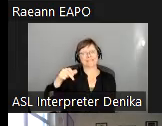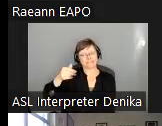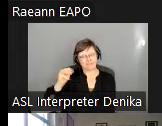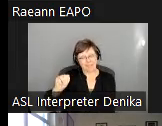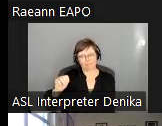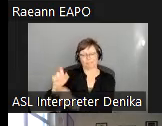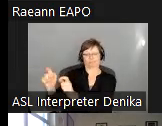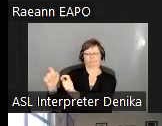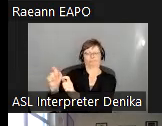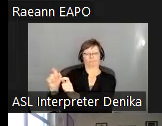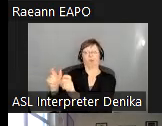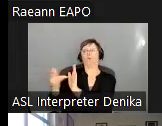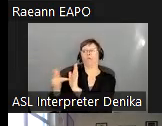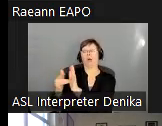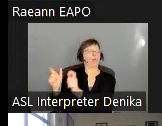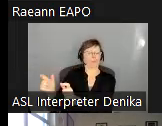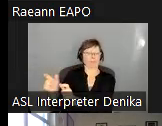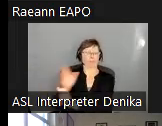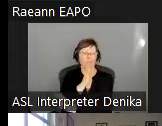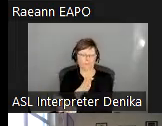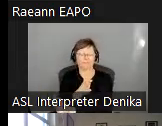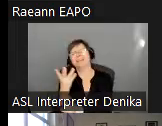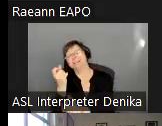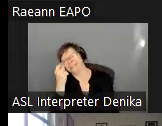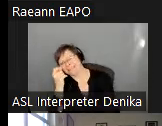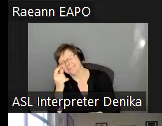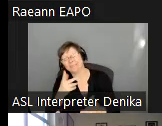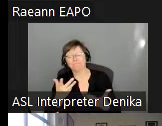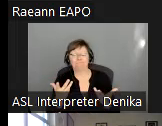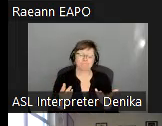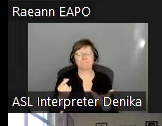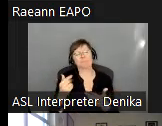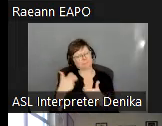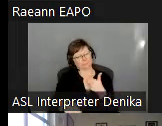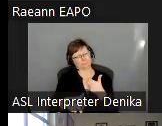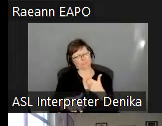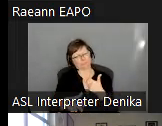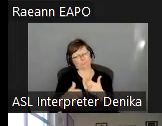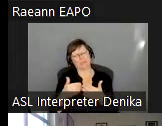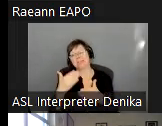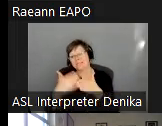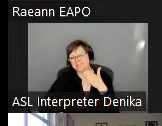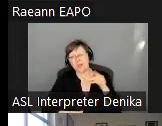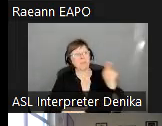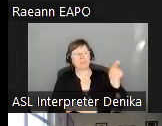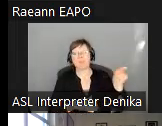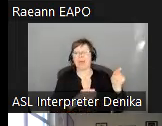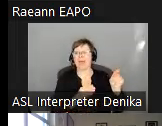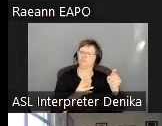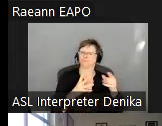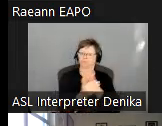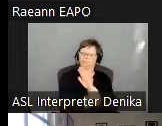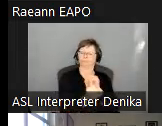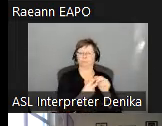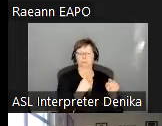Okay. It's very difficult, as I said, to disrupt some of these voice over internet numbers. Your phone number, you don't